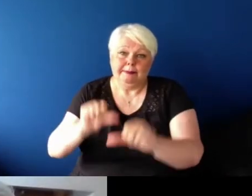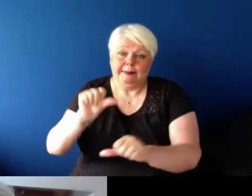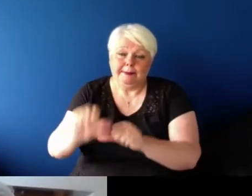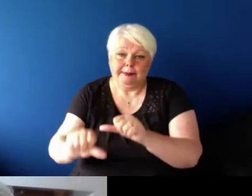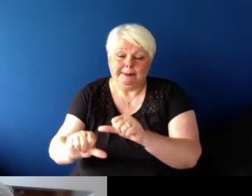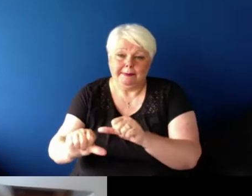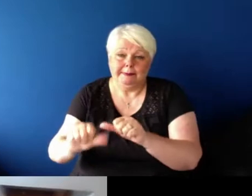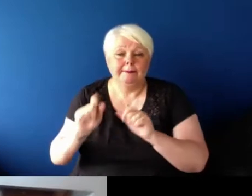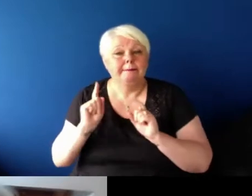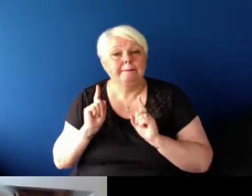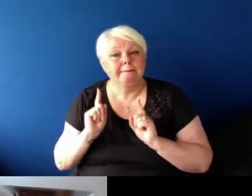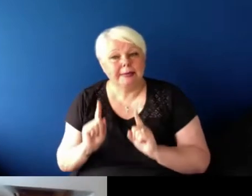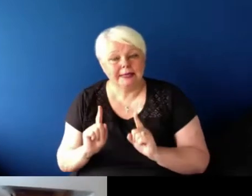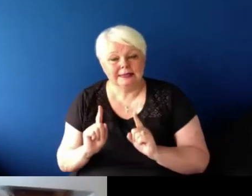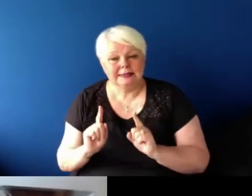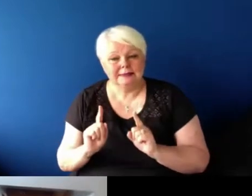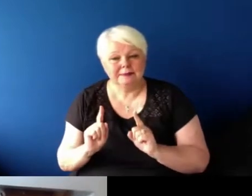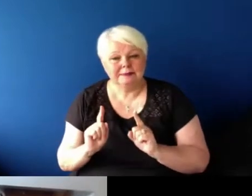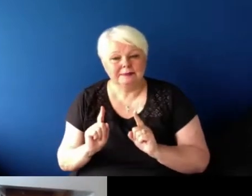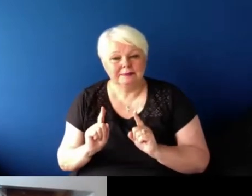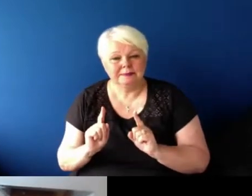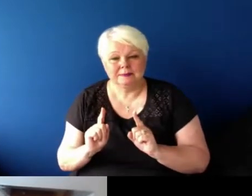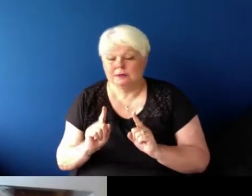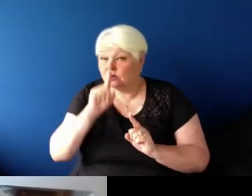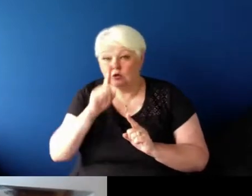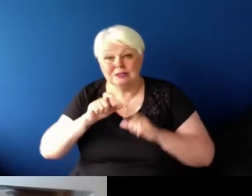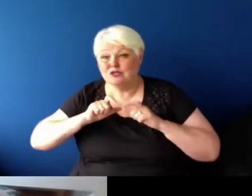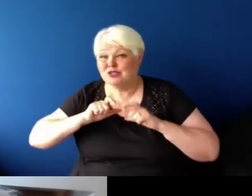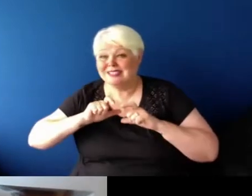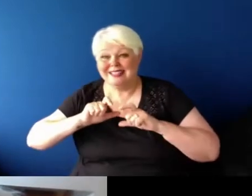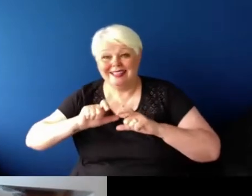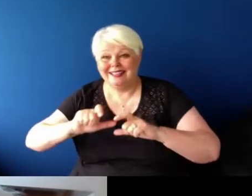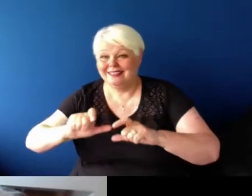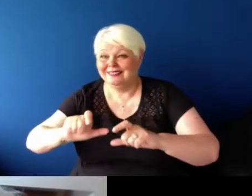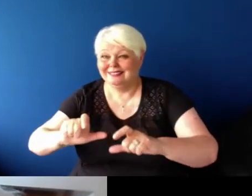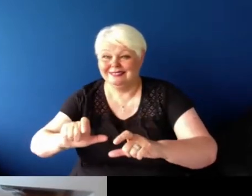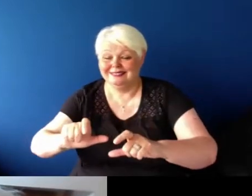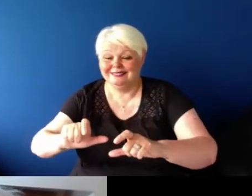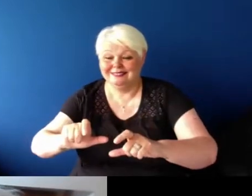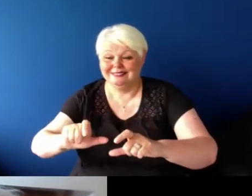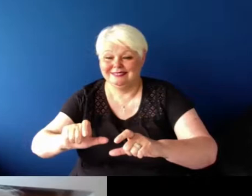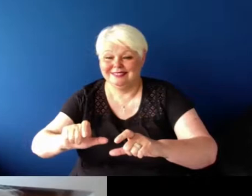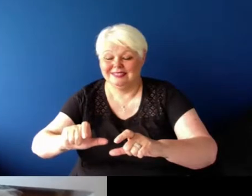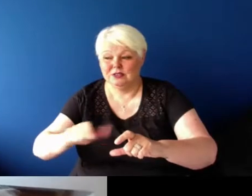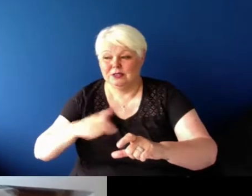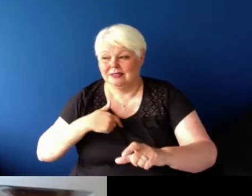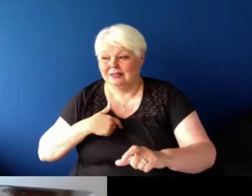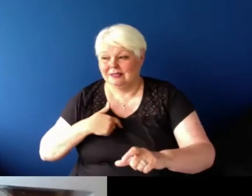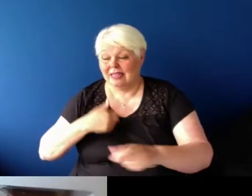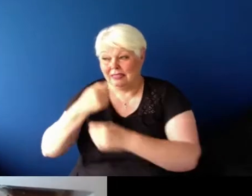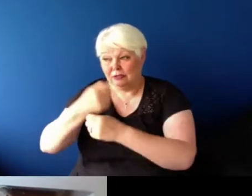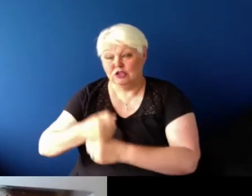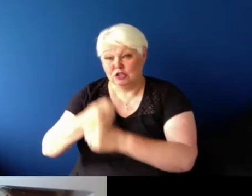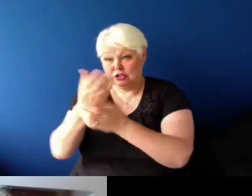But it's unsustainable. And I think that there is a meltdown that's happening in the